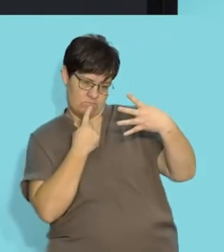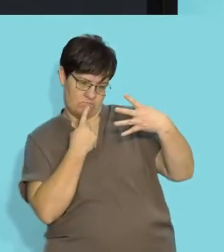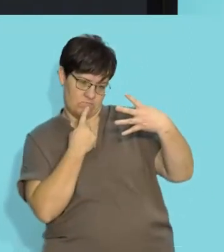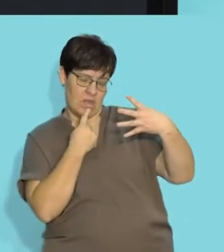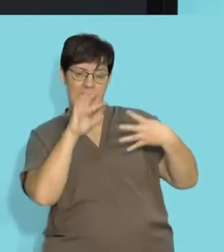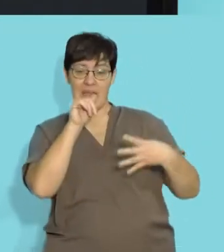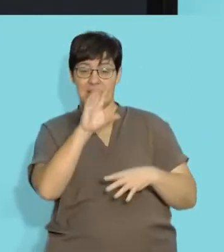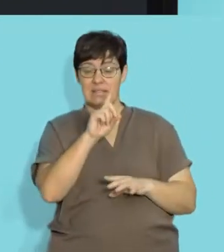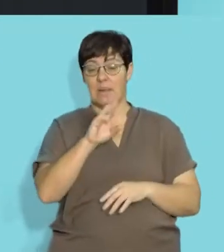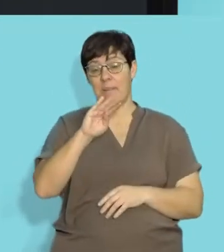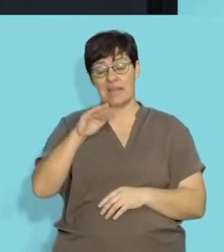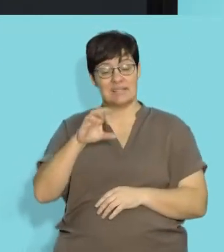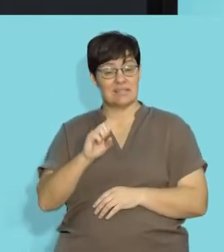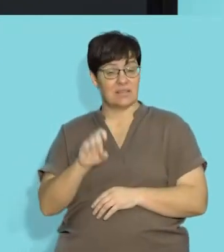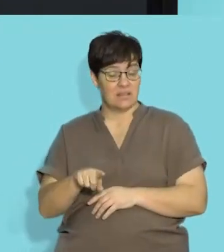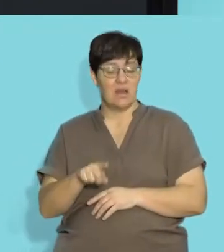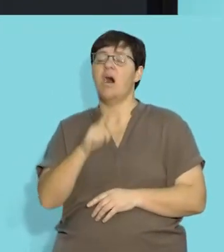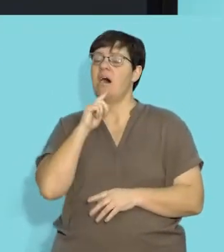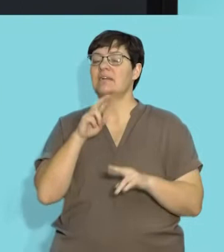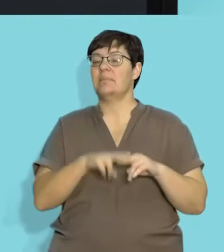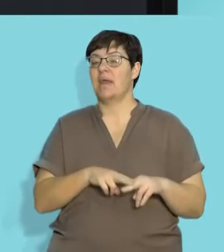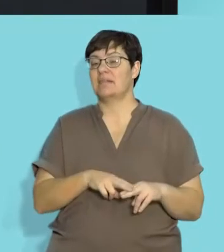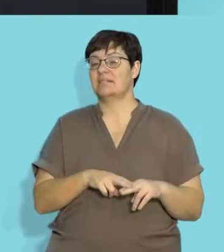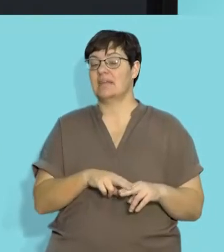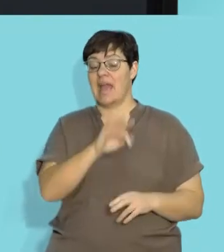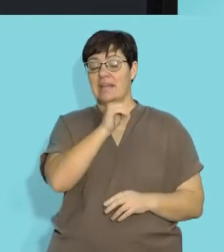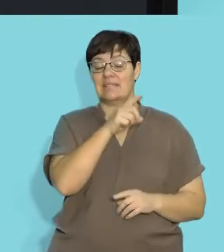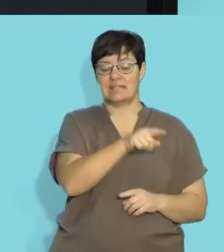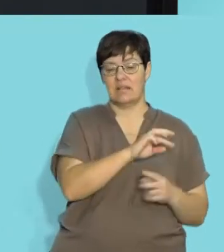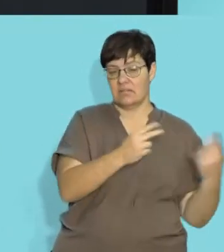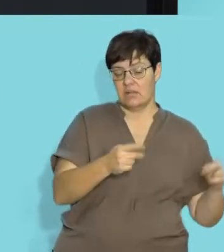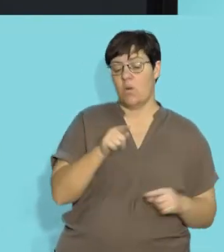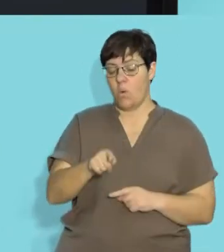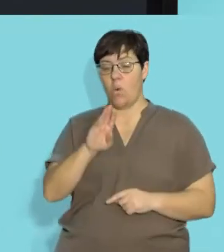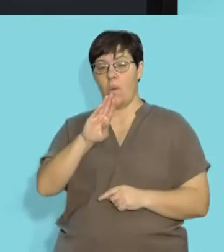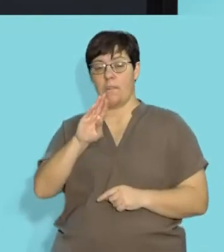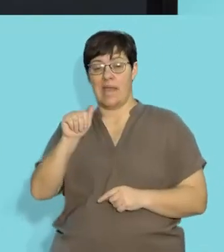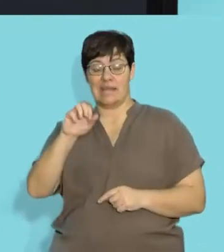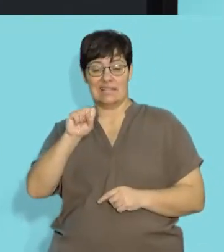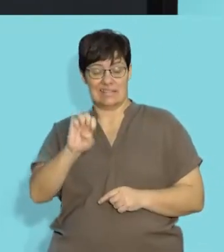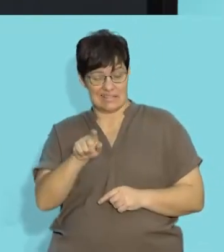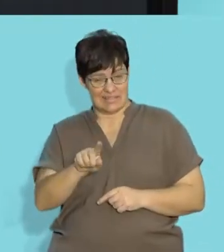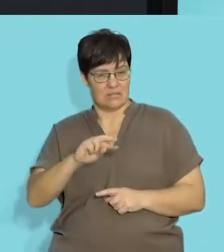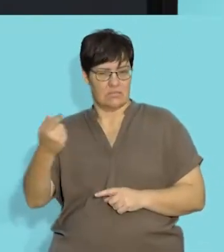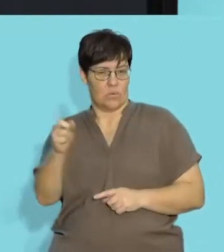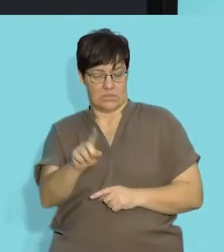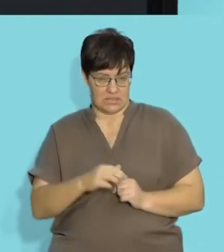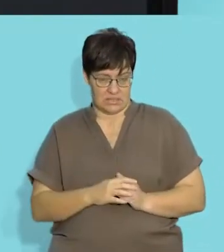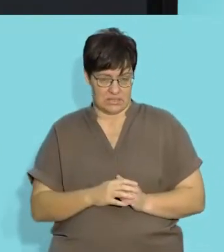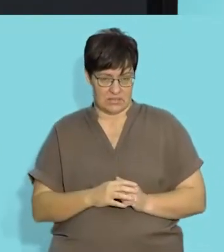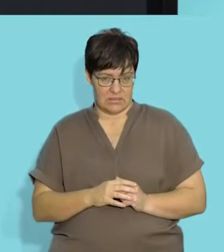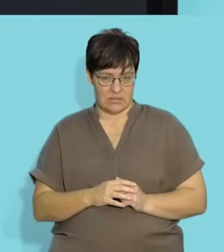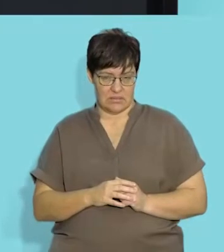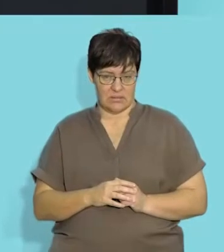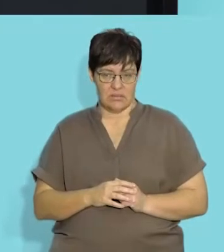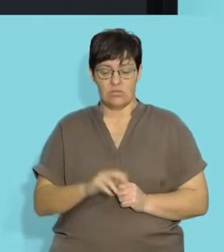indicator in an acid-base reaction depends on the type of acid as well as type of what? Base, which is also informed by